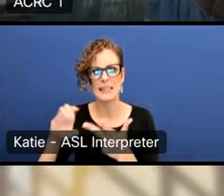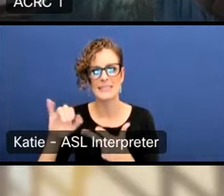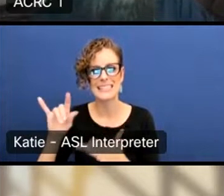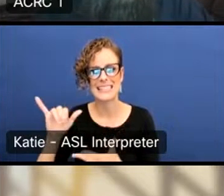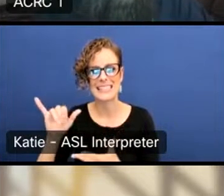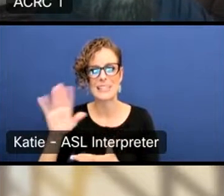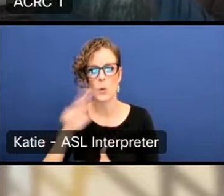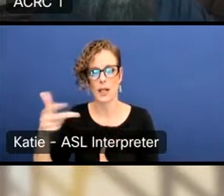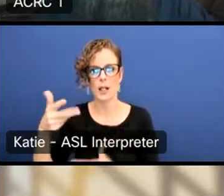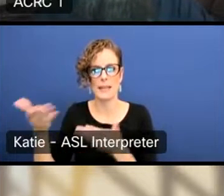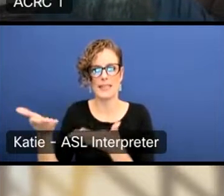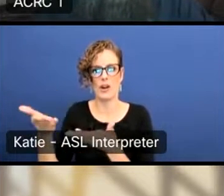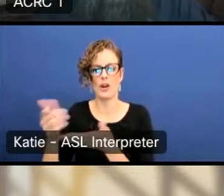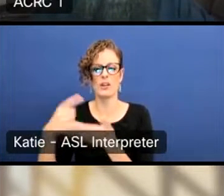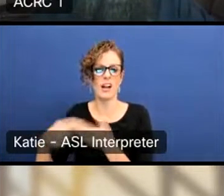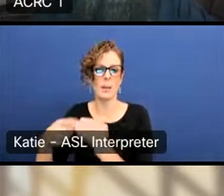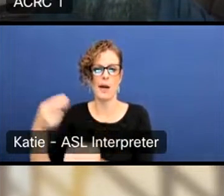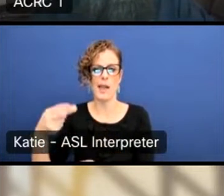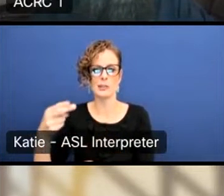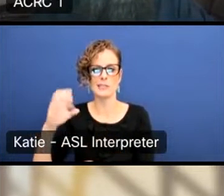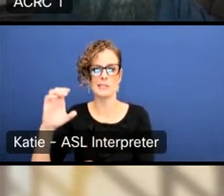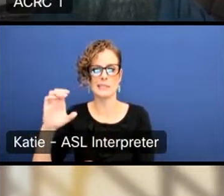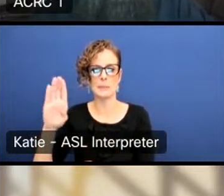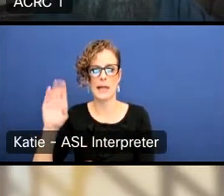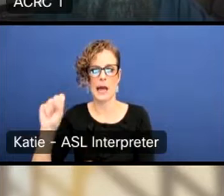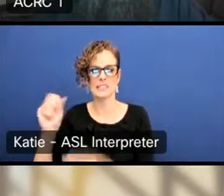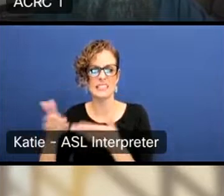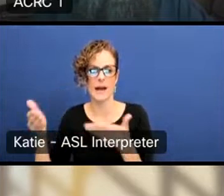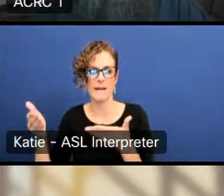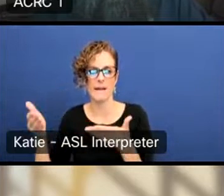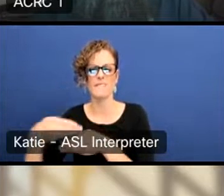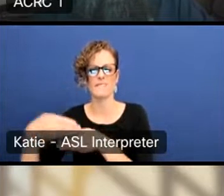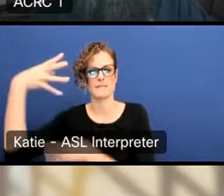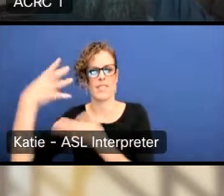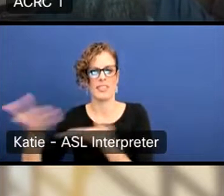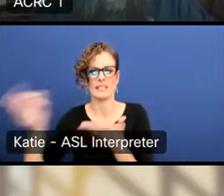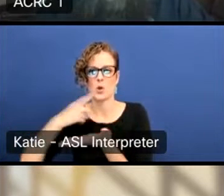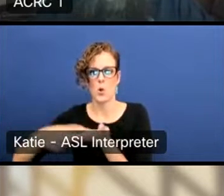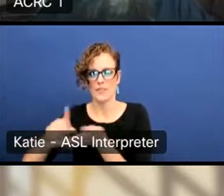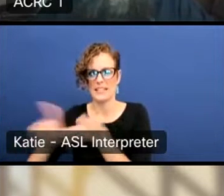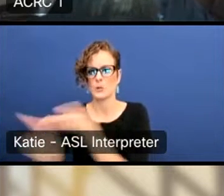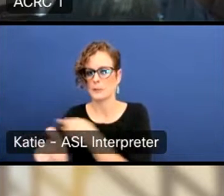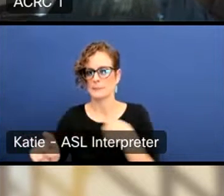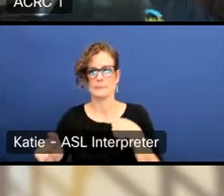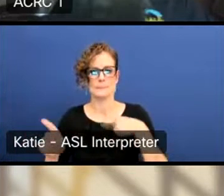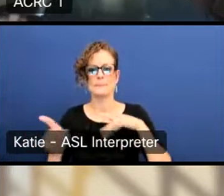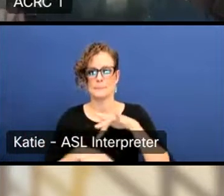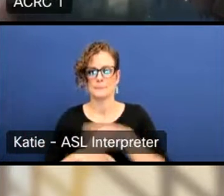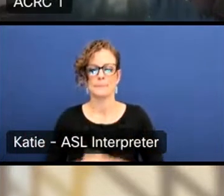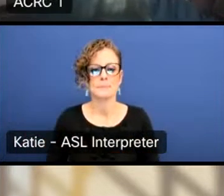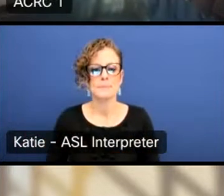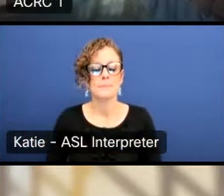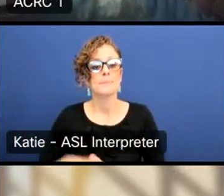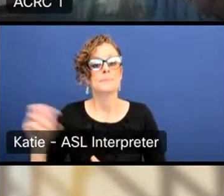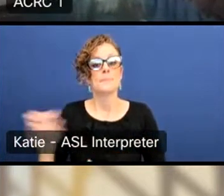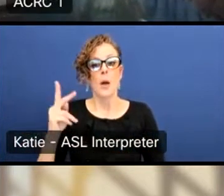here as well, talking about HCBS stuff. We've got kind of a number of different things to go over with folks. All right,